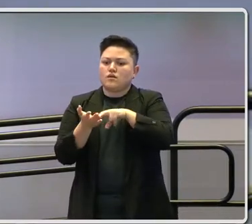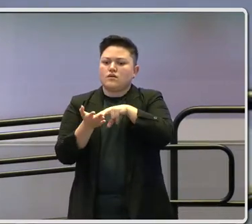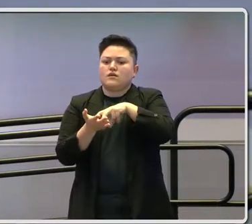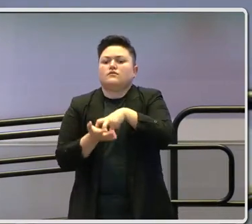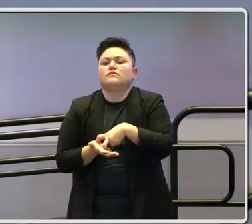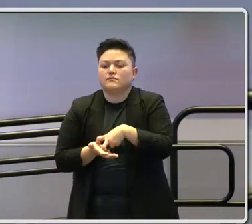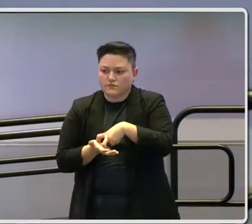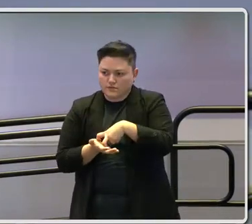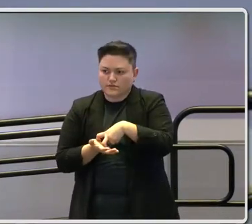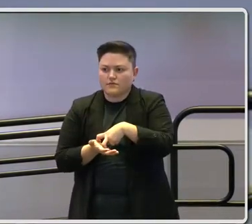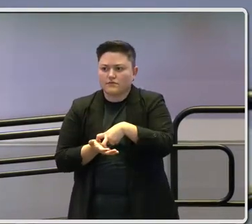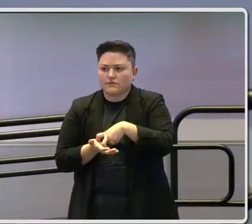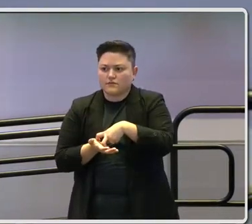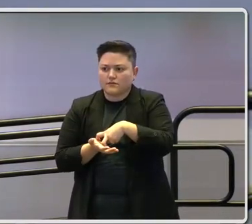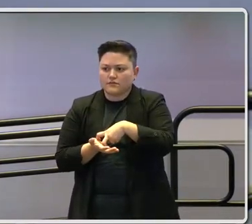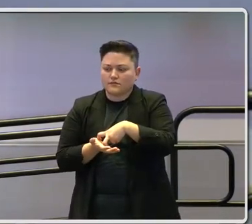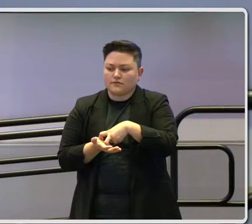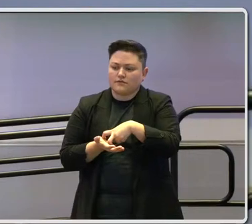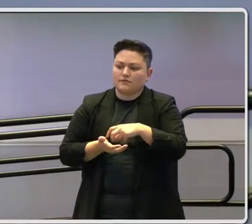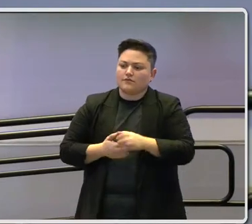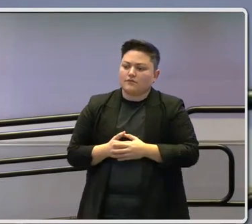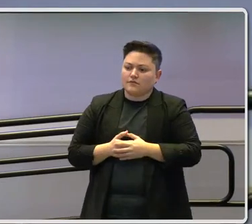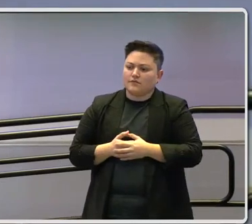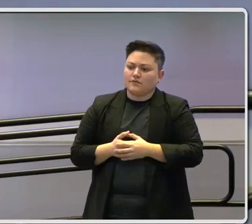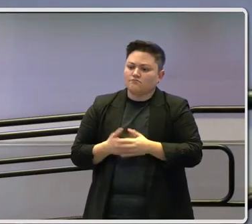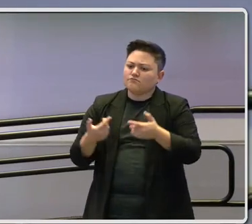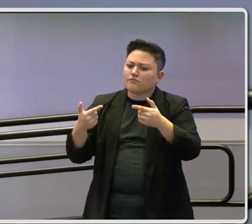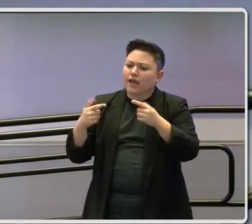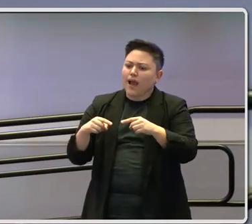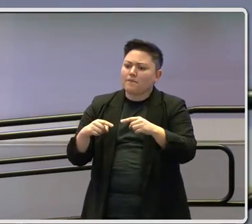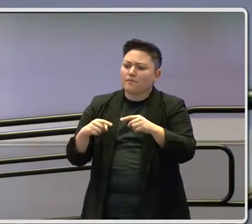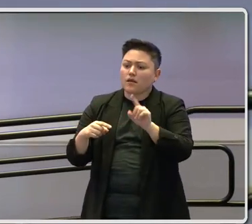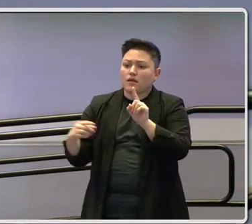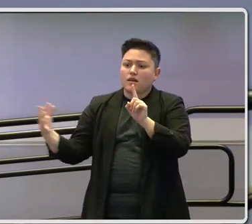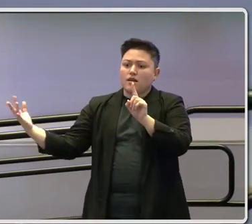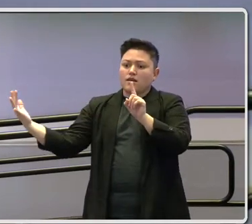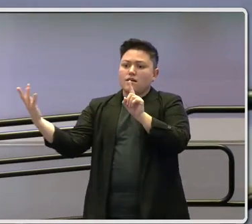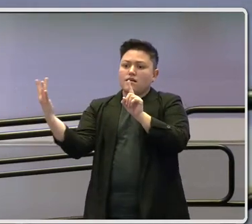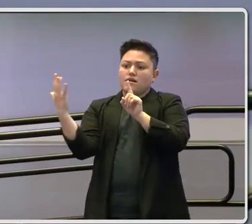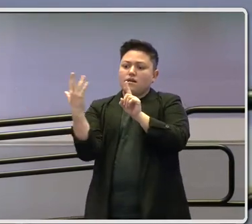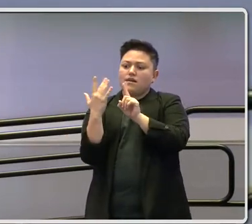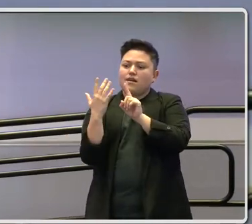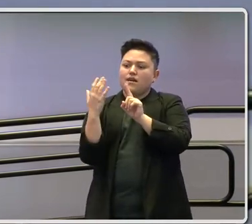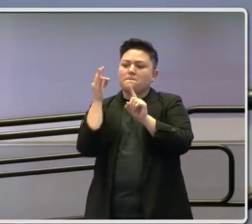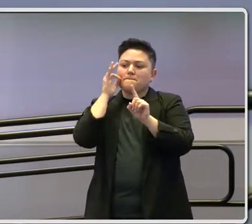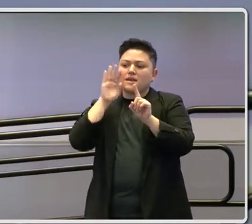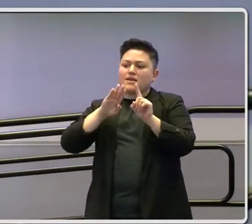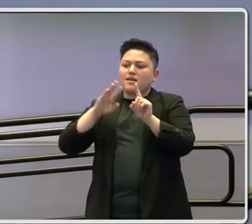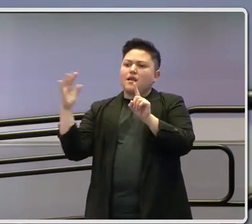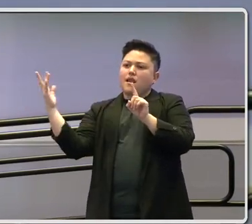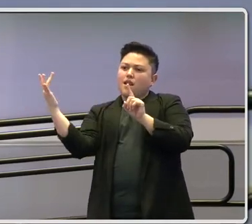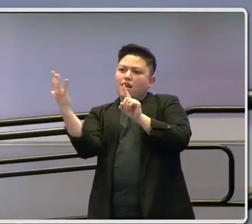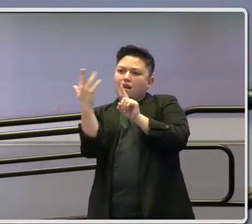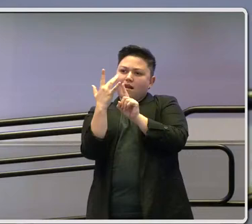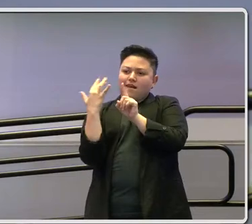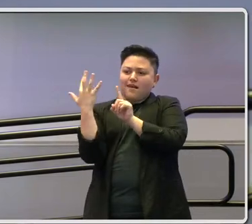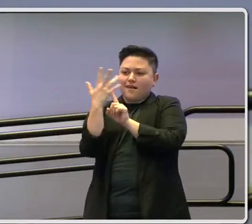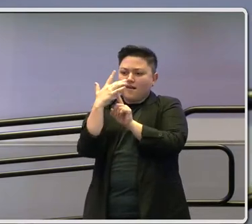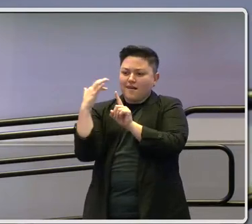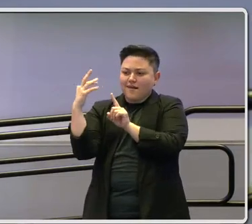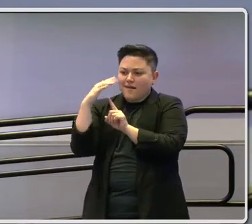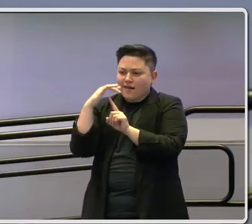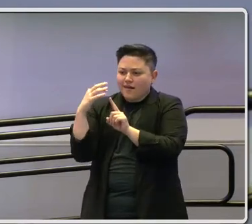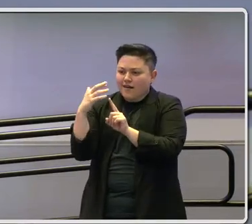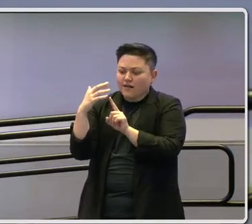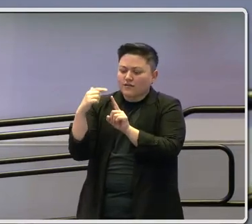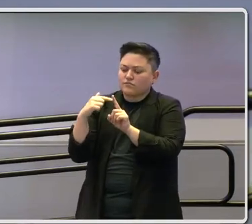knees. And they swarm around me, a hive of honeybees. I say, it's the fire